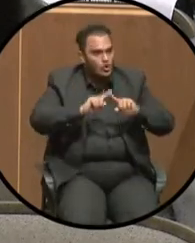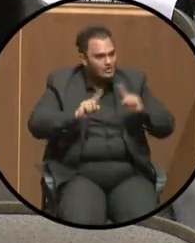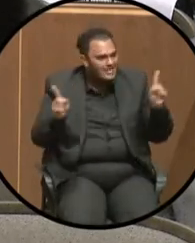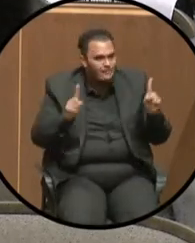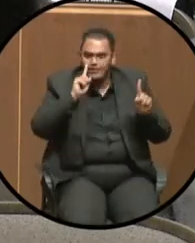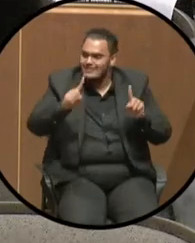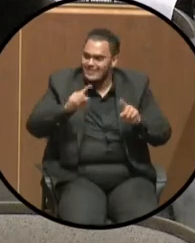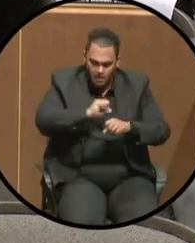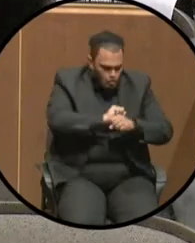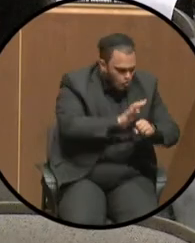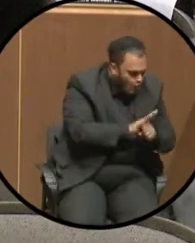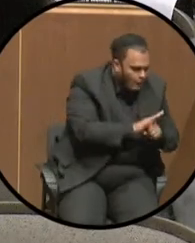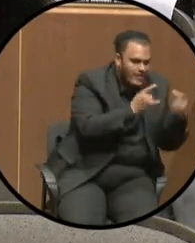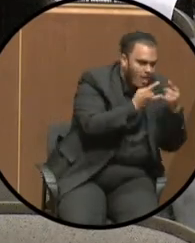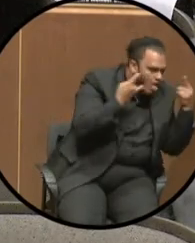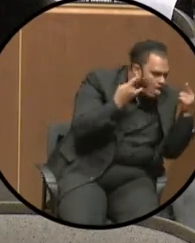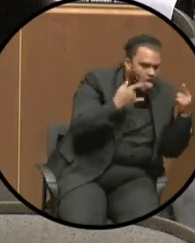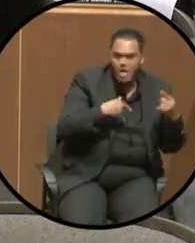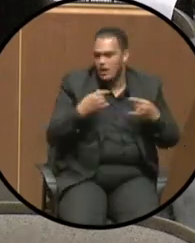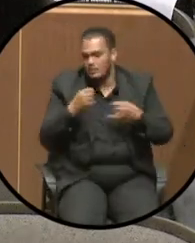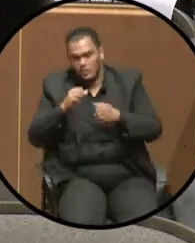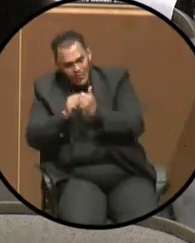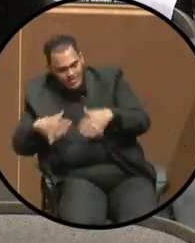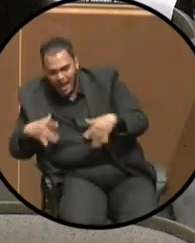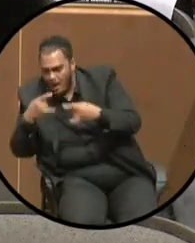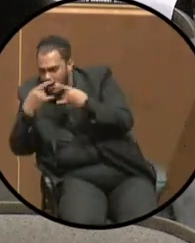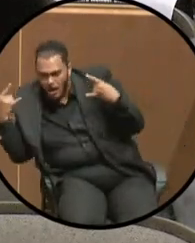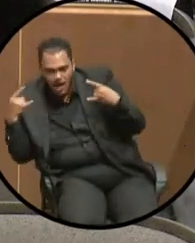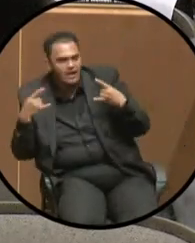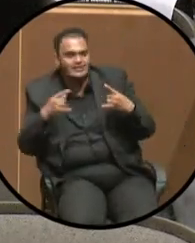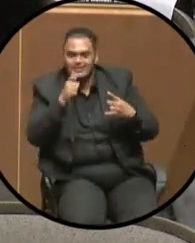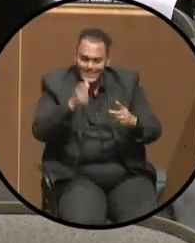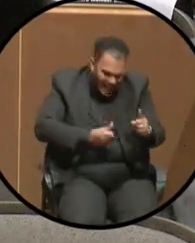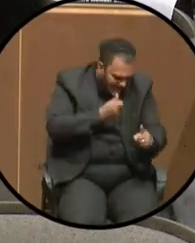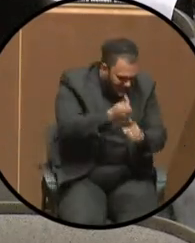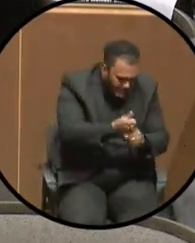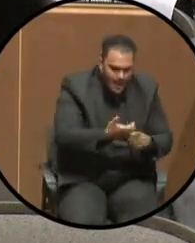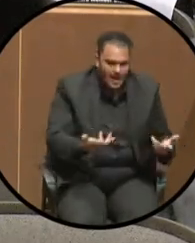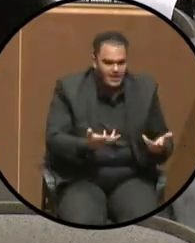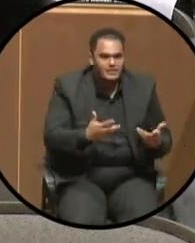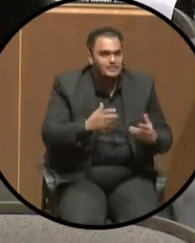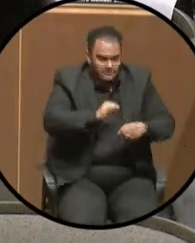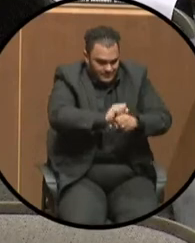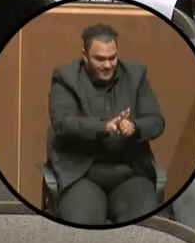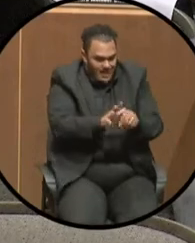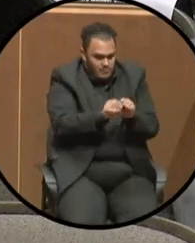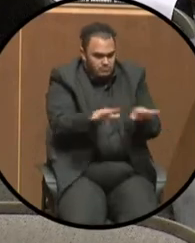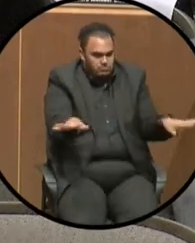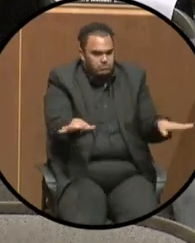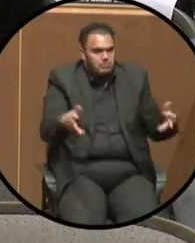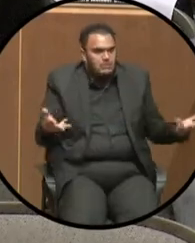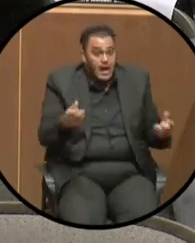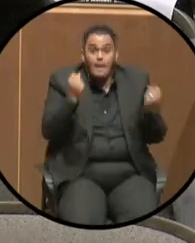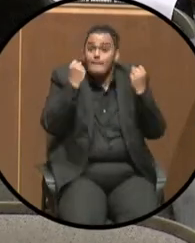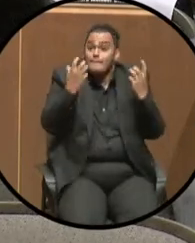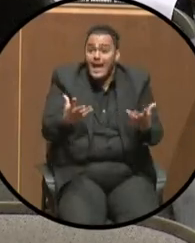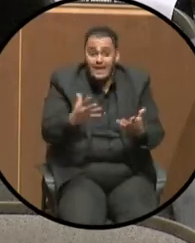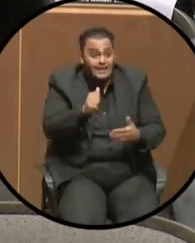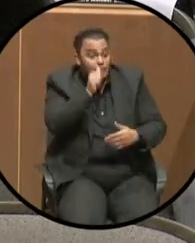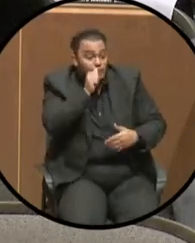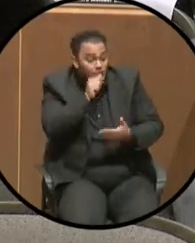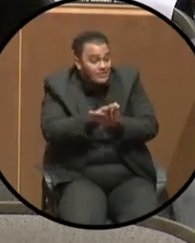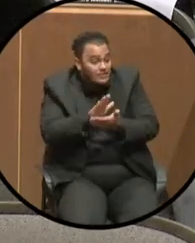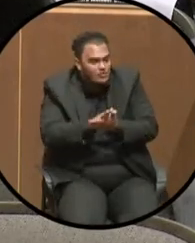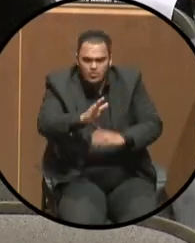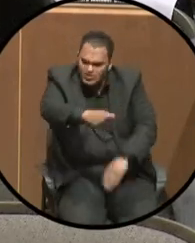in districts with or without mandates, also stating masks do not impact viral spread. There were many districts and private schools that